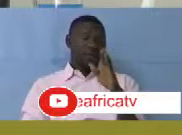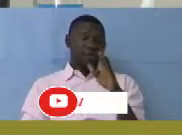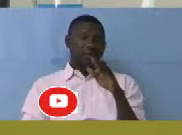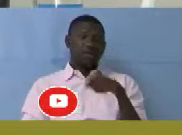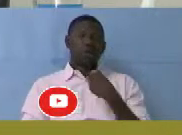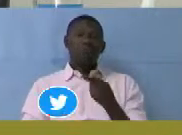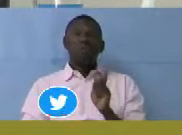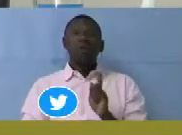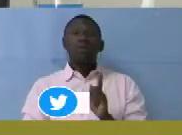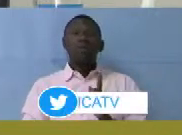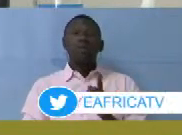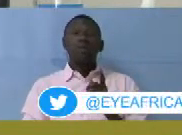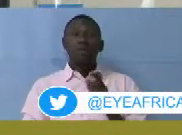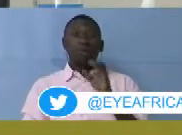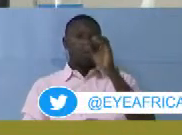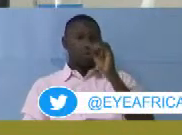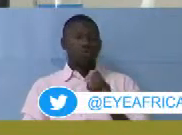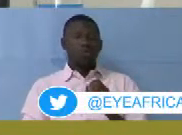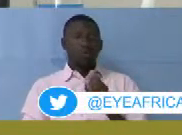October.